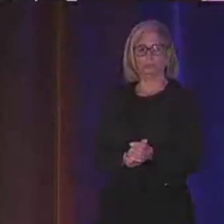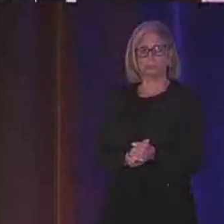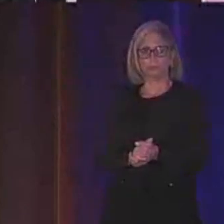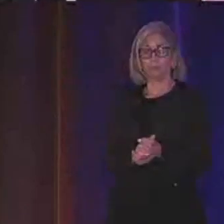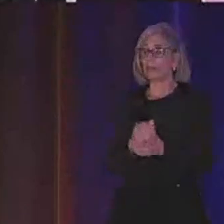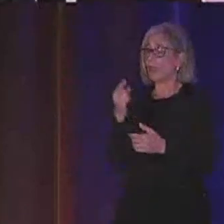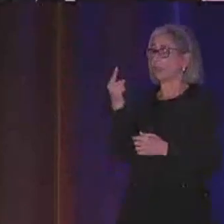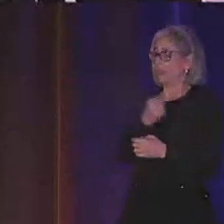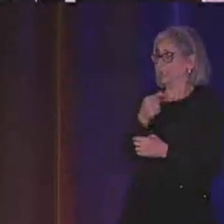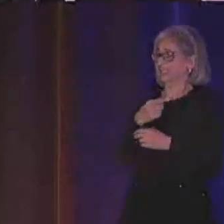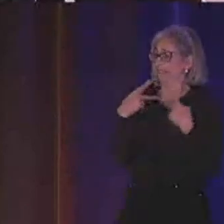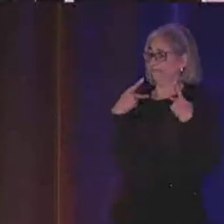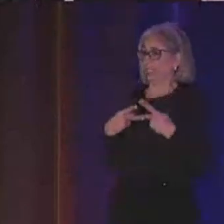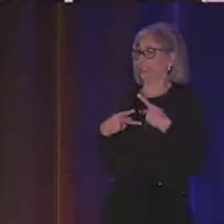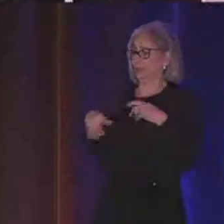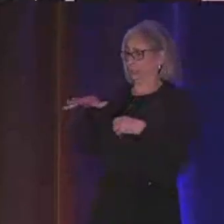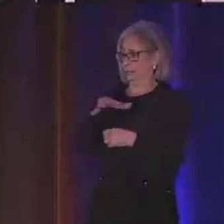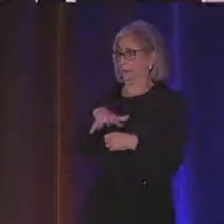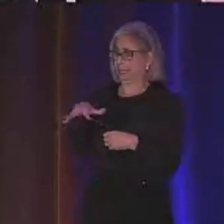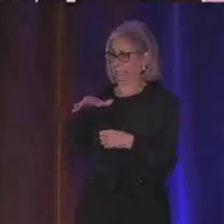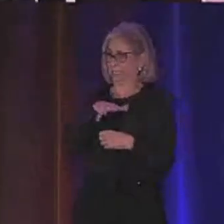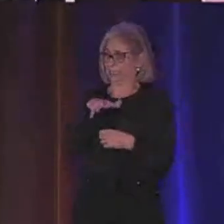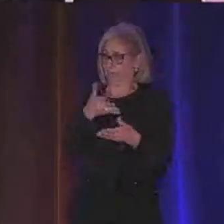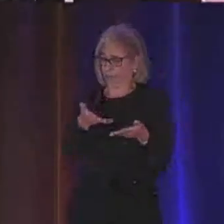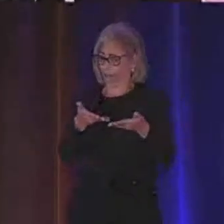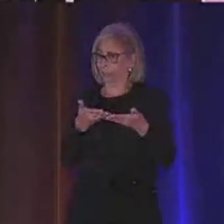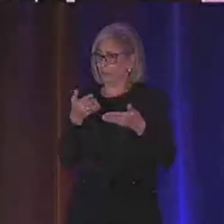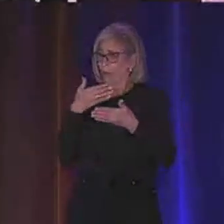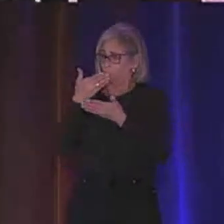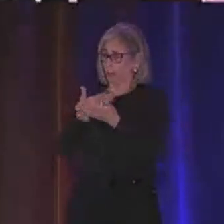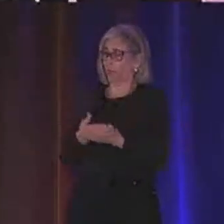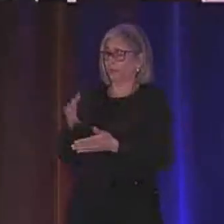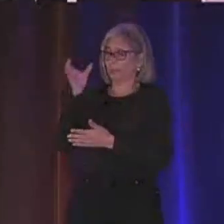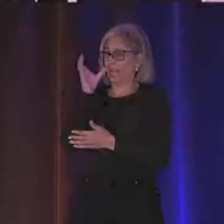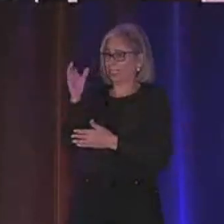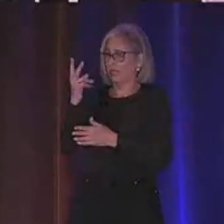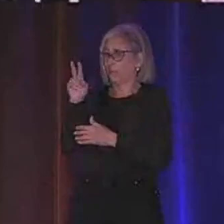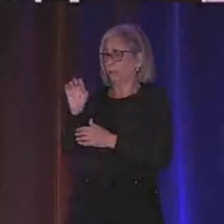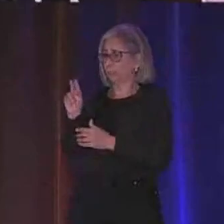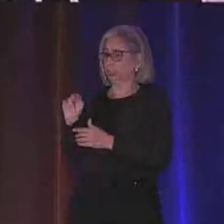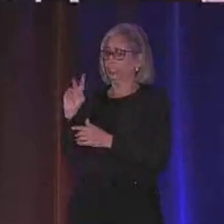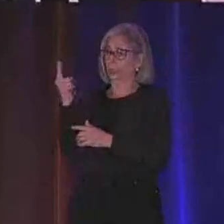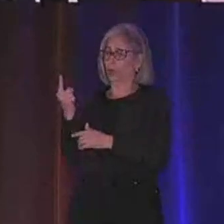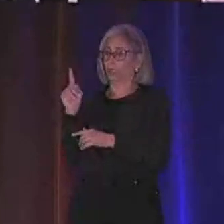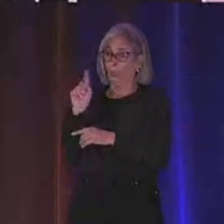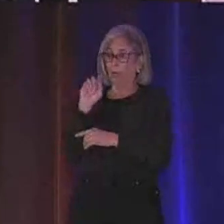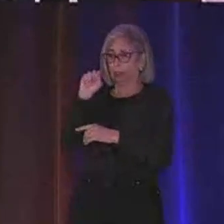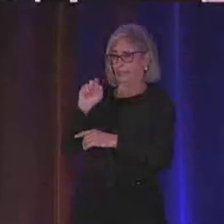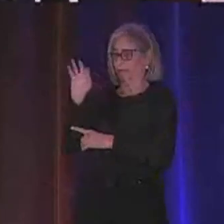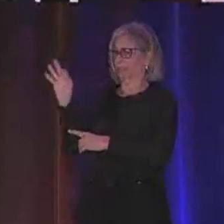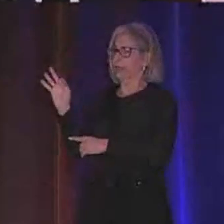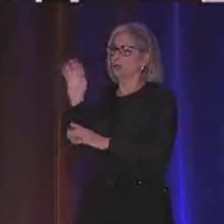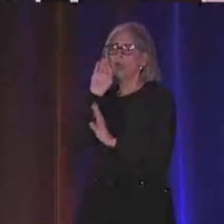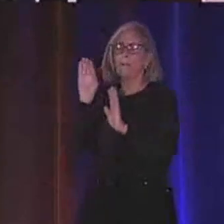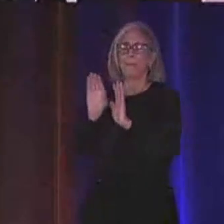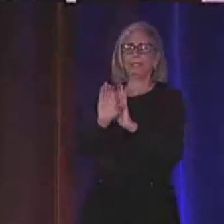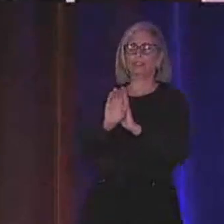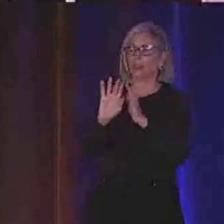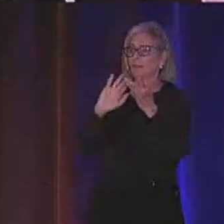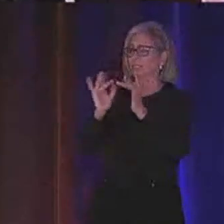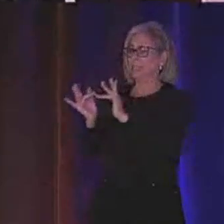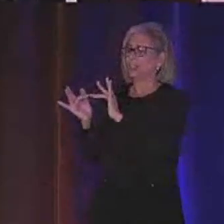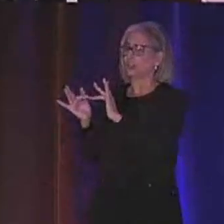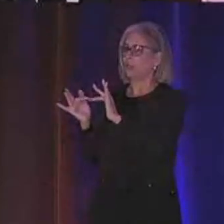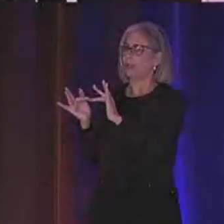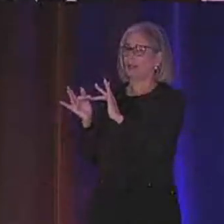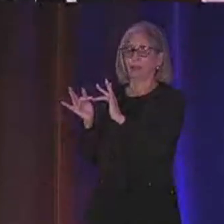So this was the physical space we were given for like our proof of concept version 1 in San Francisco. This is a picture of the digital currency